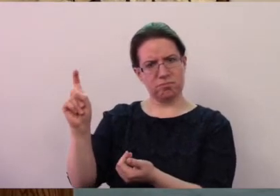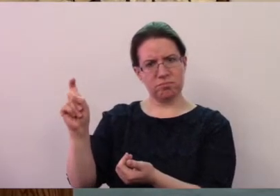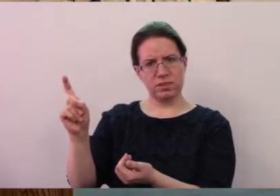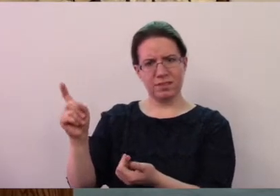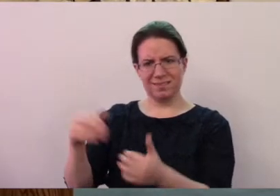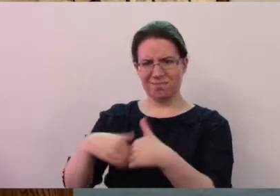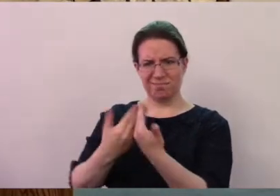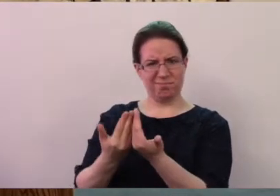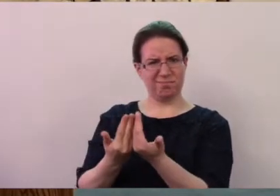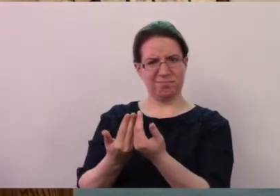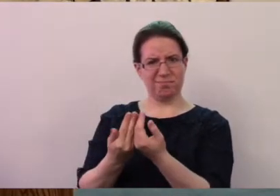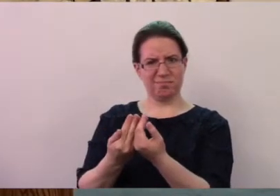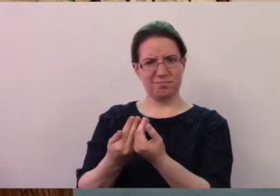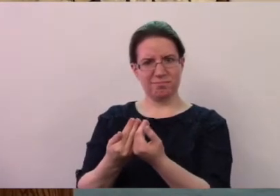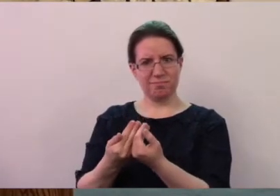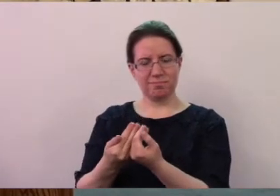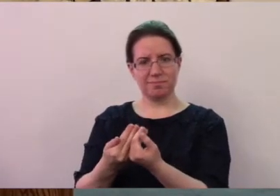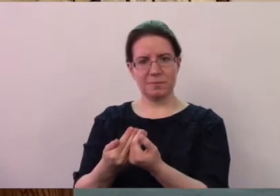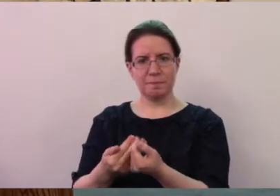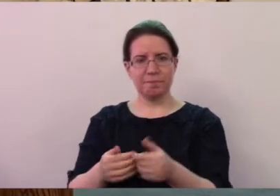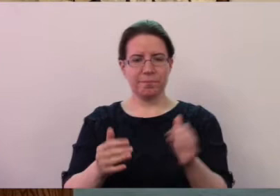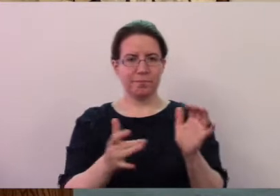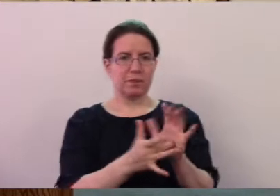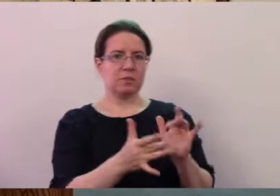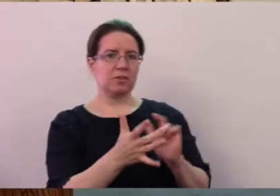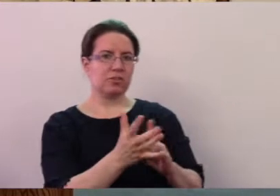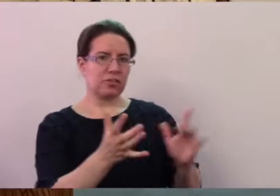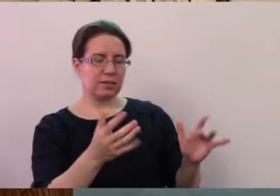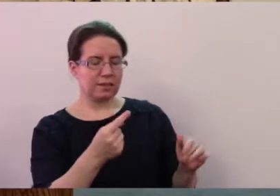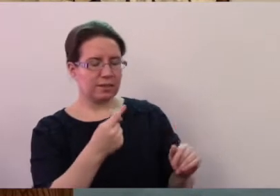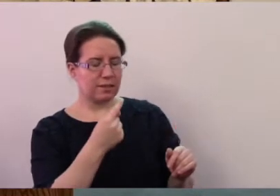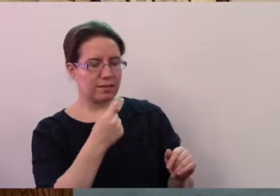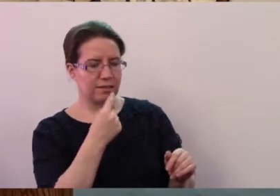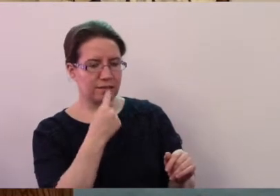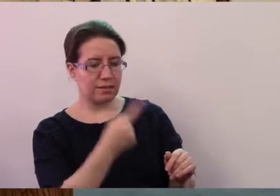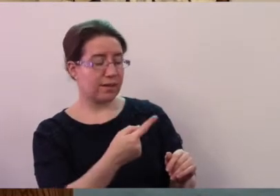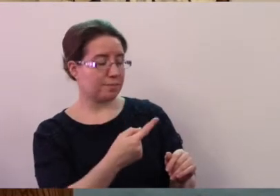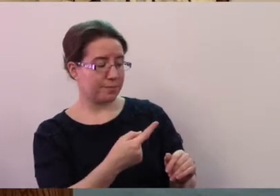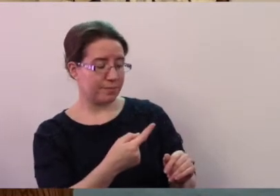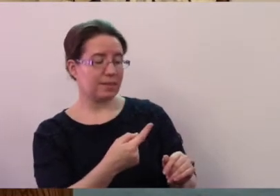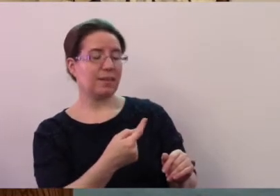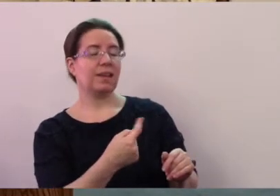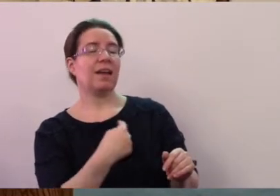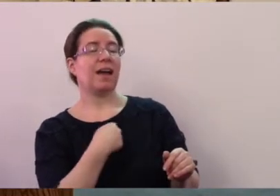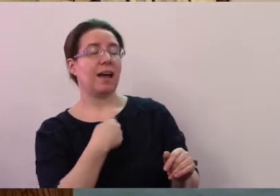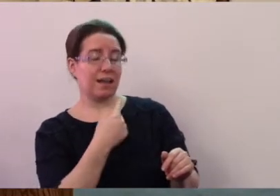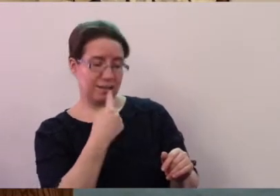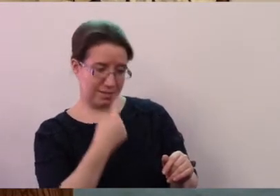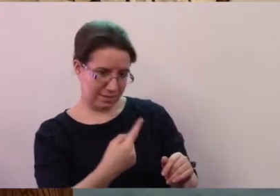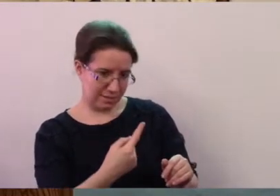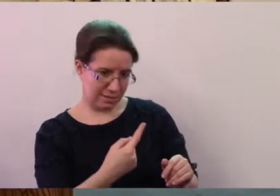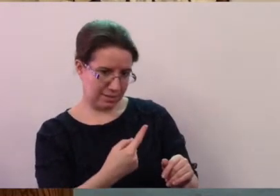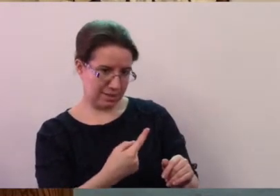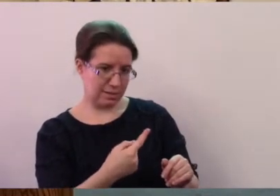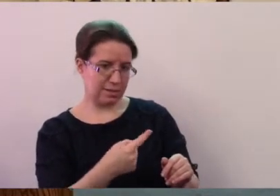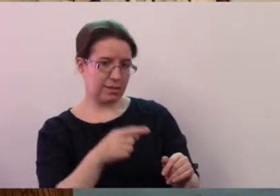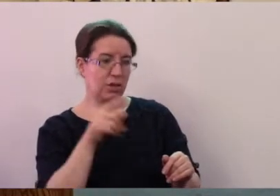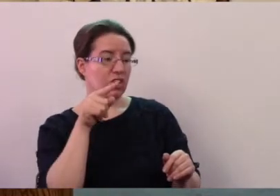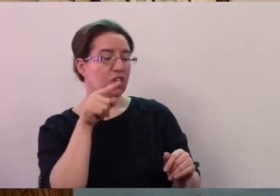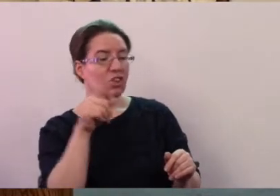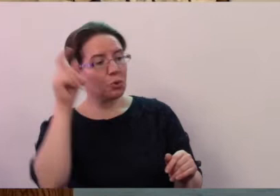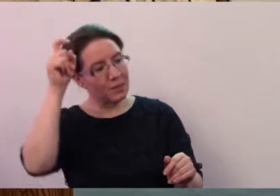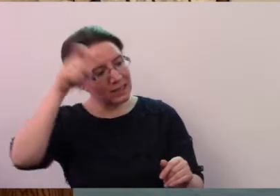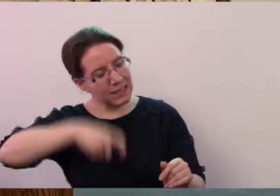again? How can this be? Jesus answered, Verily, verily, I say unto thee, except a man be born